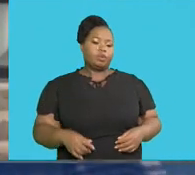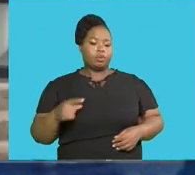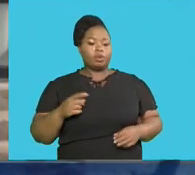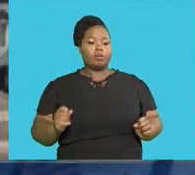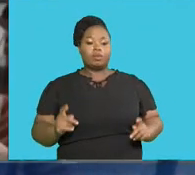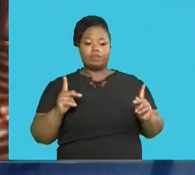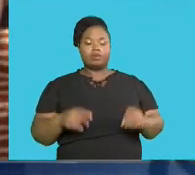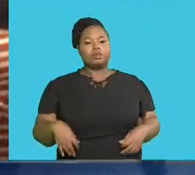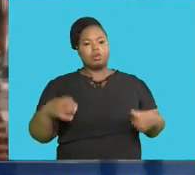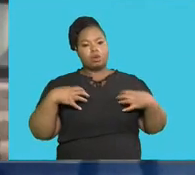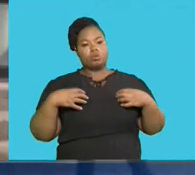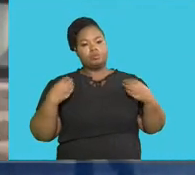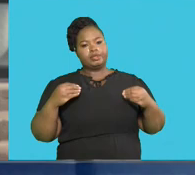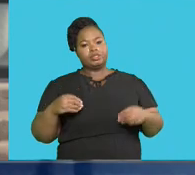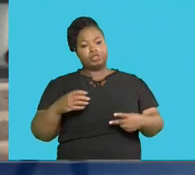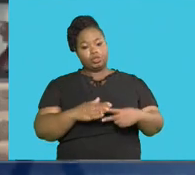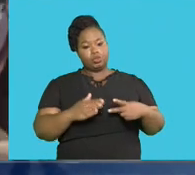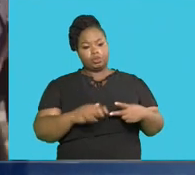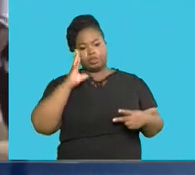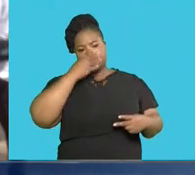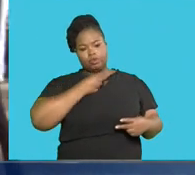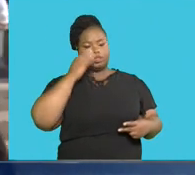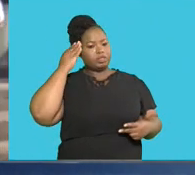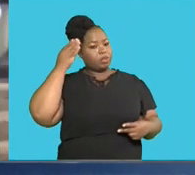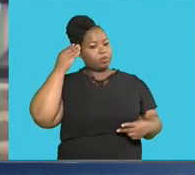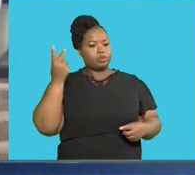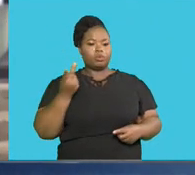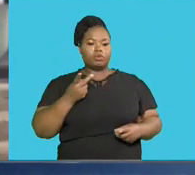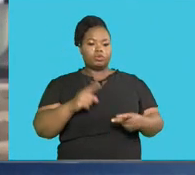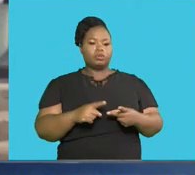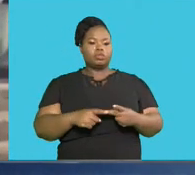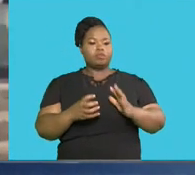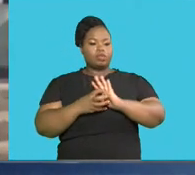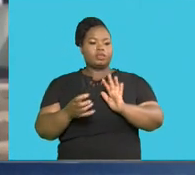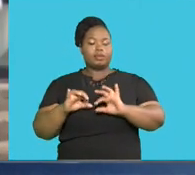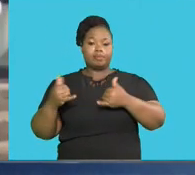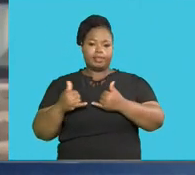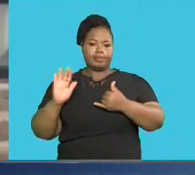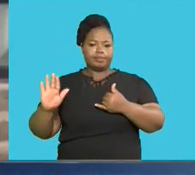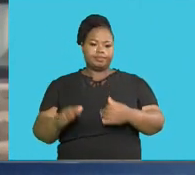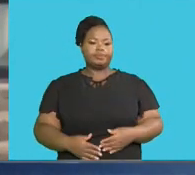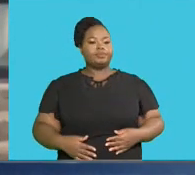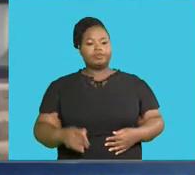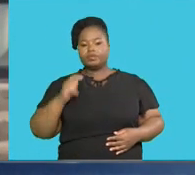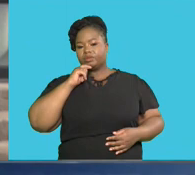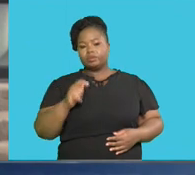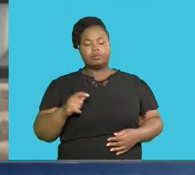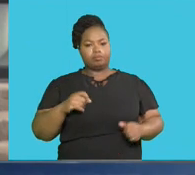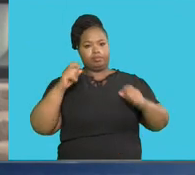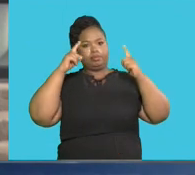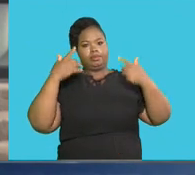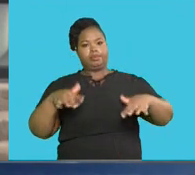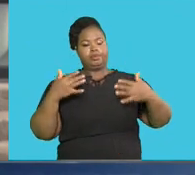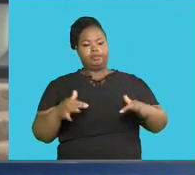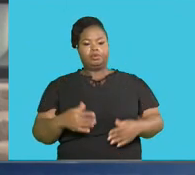in such a way that I own two businesses, beauty salon as well as a branding company, and it's really been an